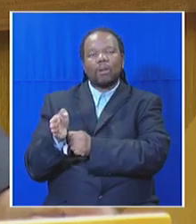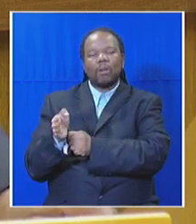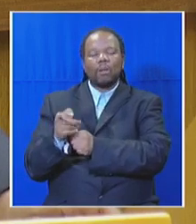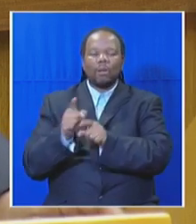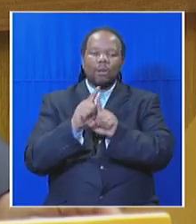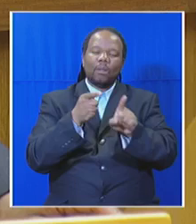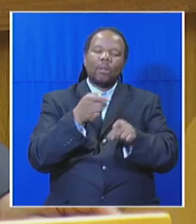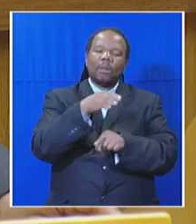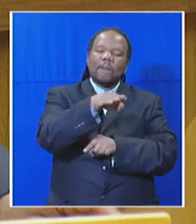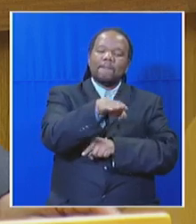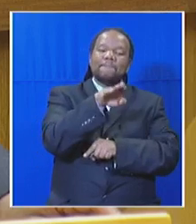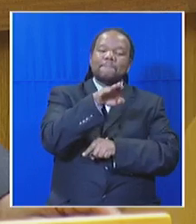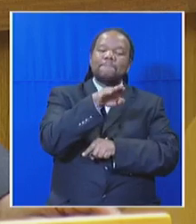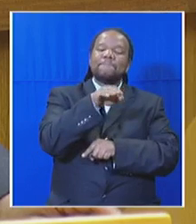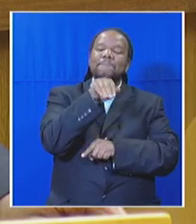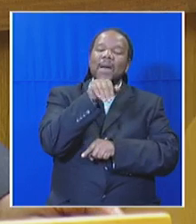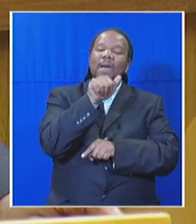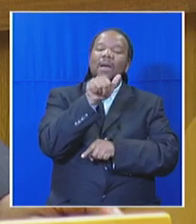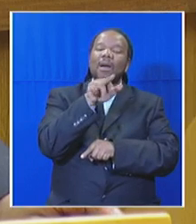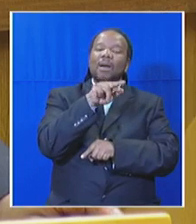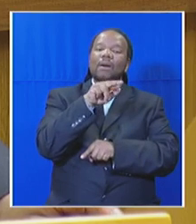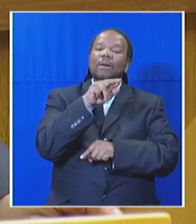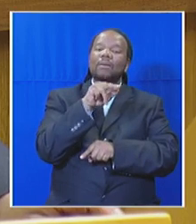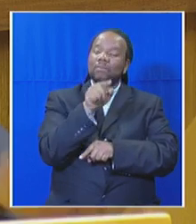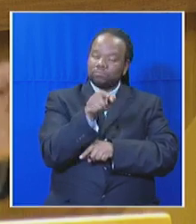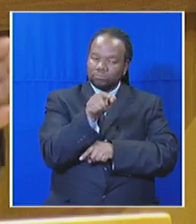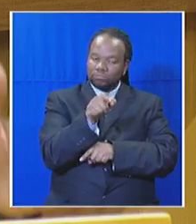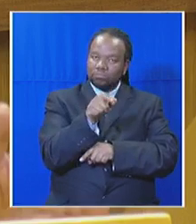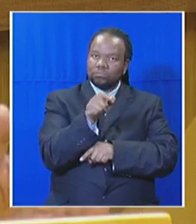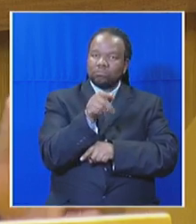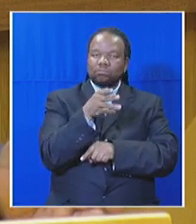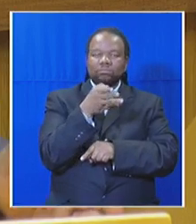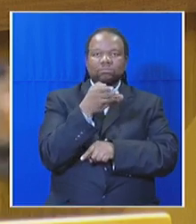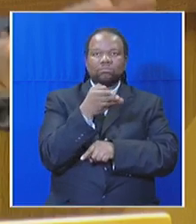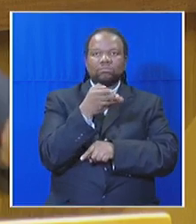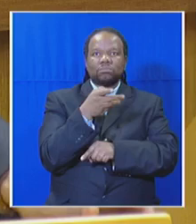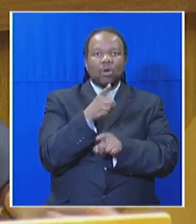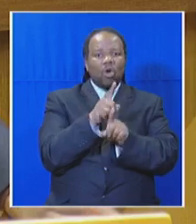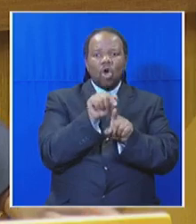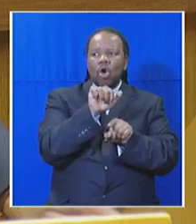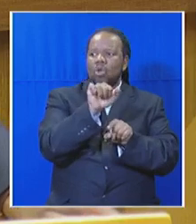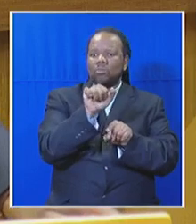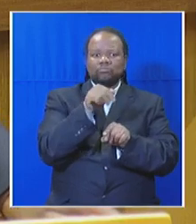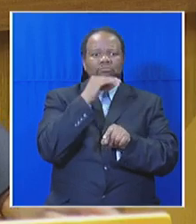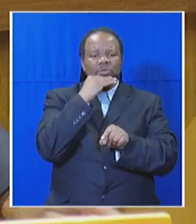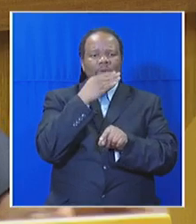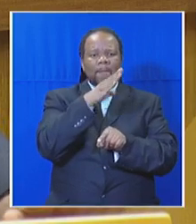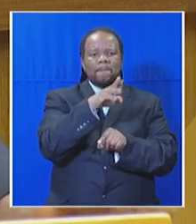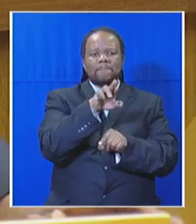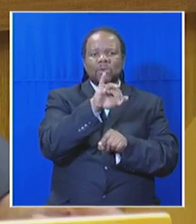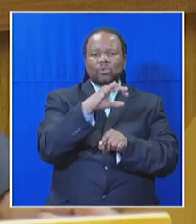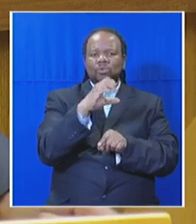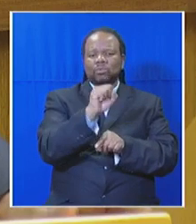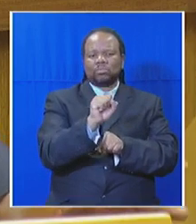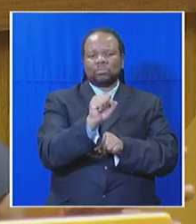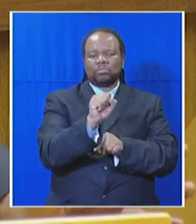are looking at the bank that is not going to be dealing with the people, the ordinary people, in the